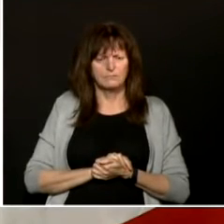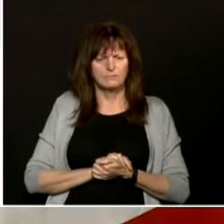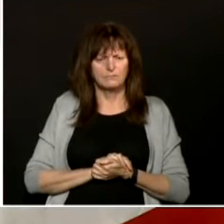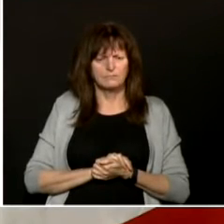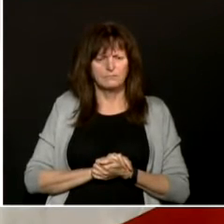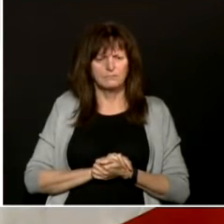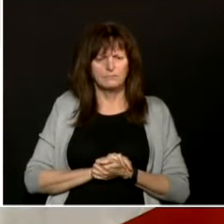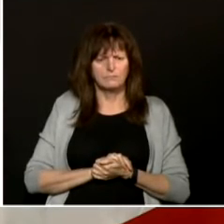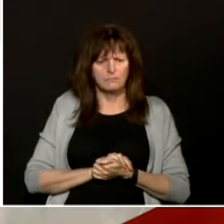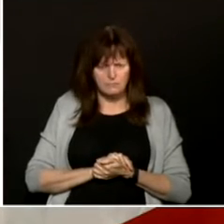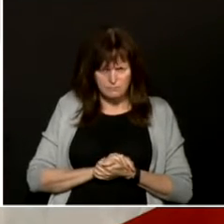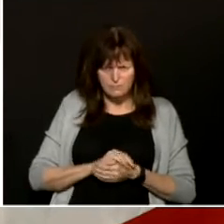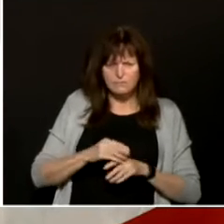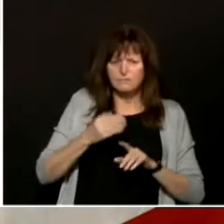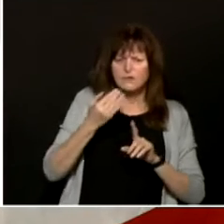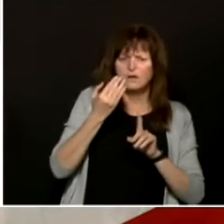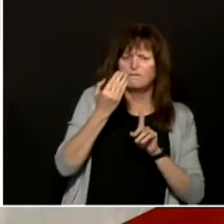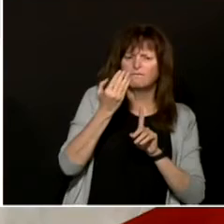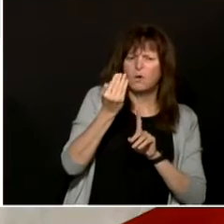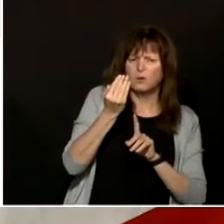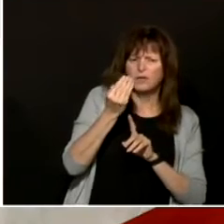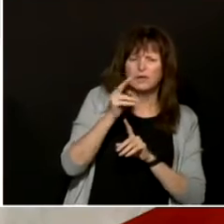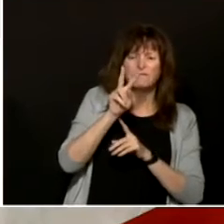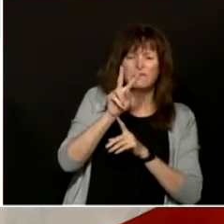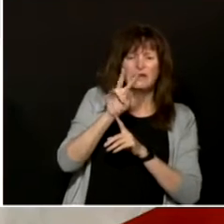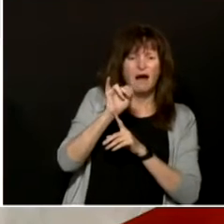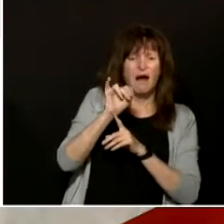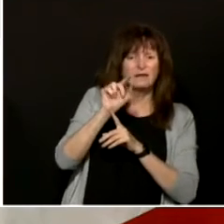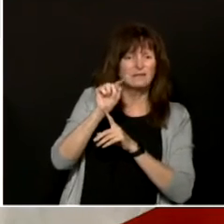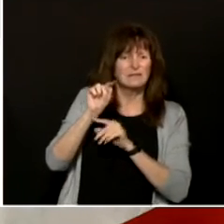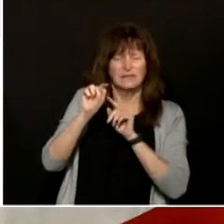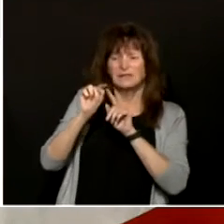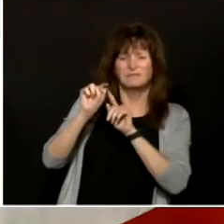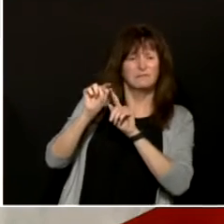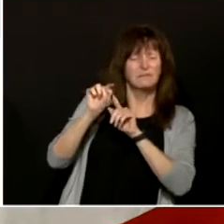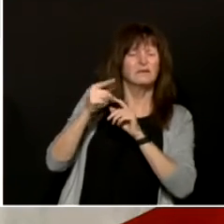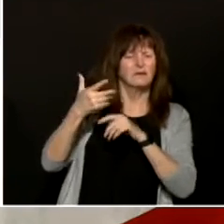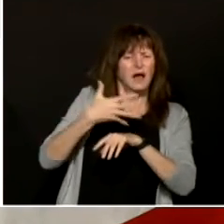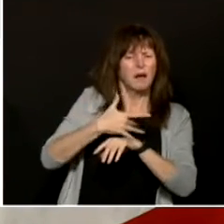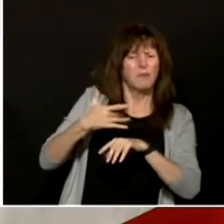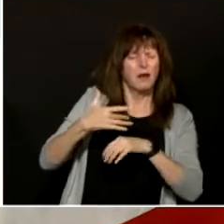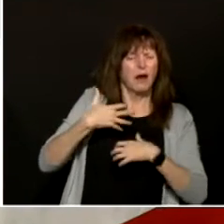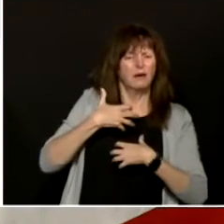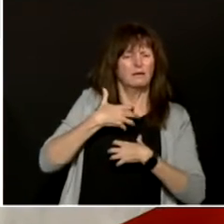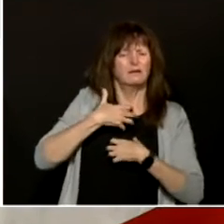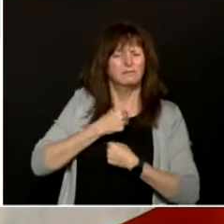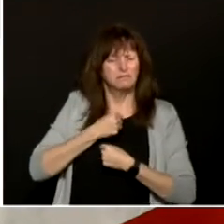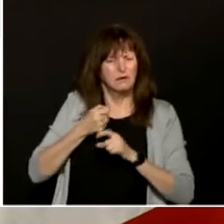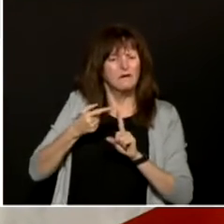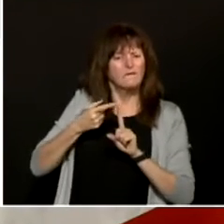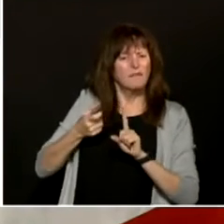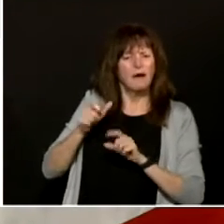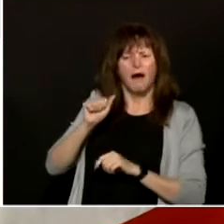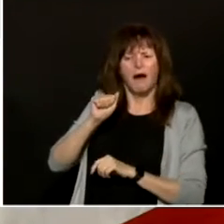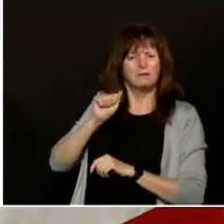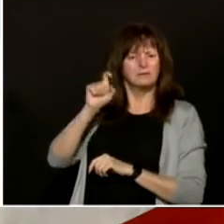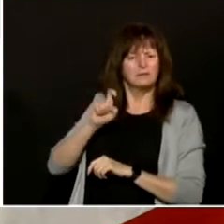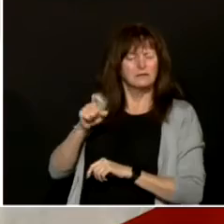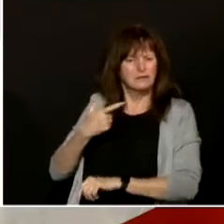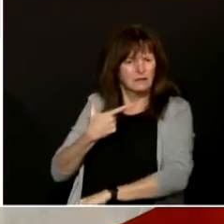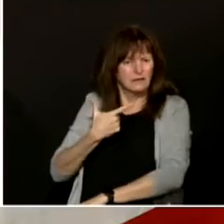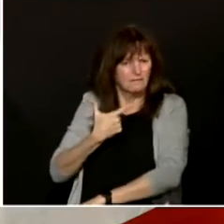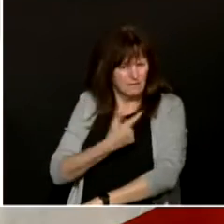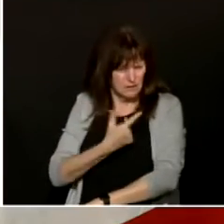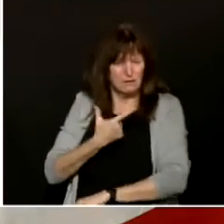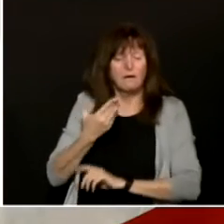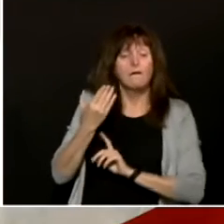TTS, linked to the Covishield AstraZeneca vaccine. And of these 14, 10 now